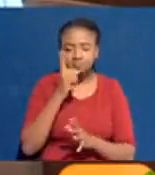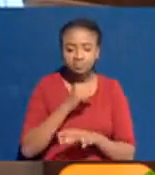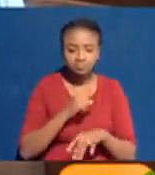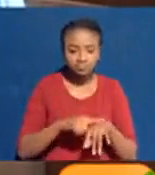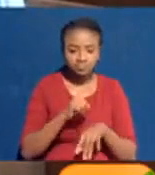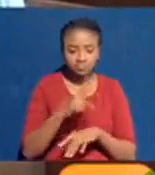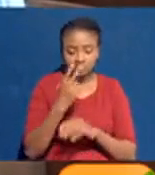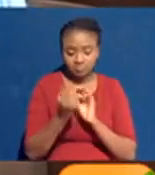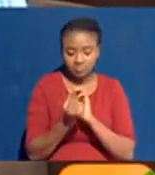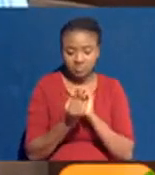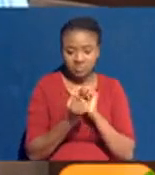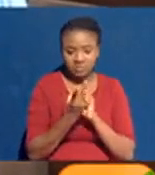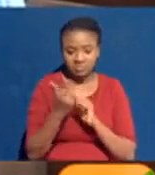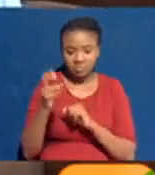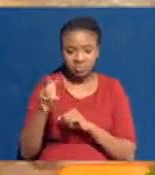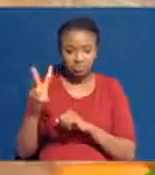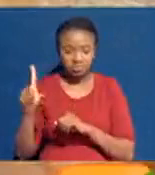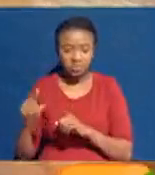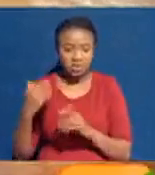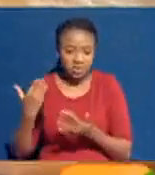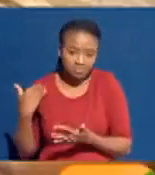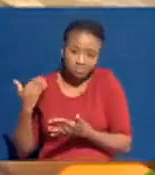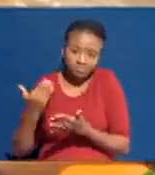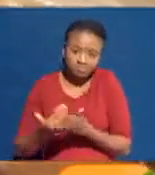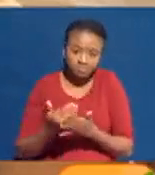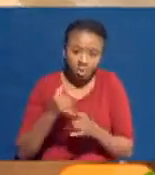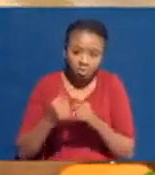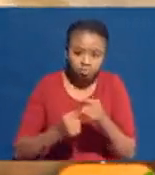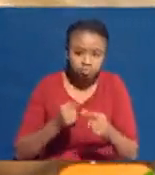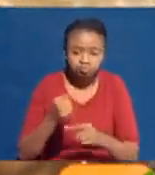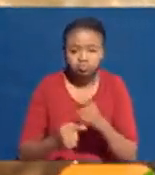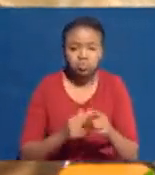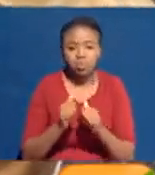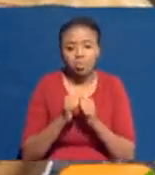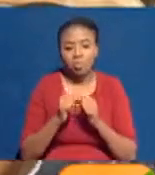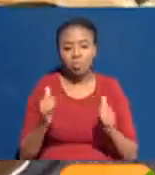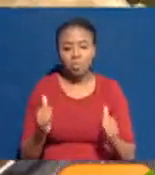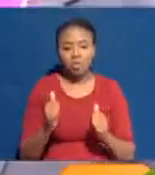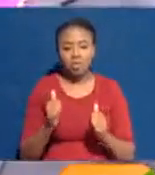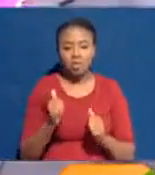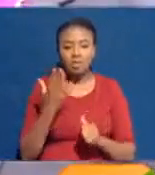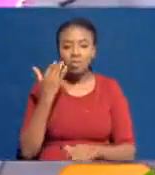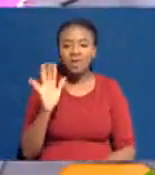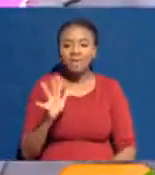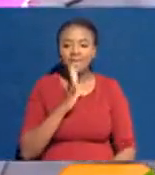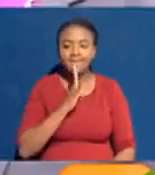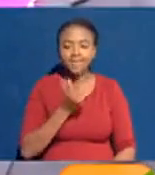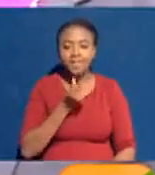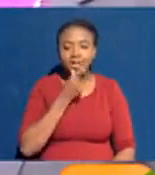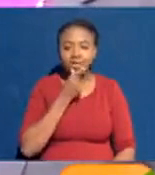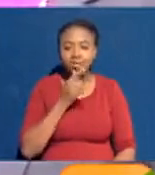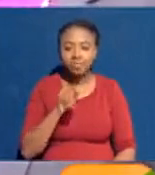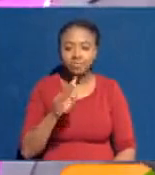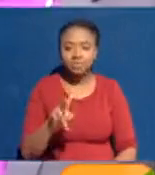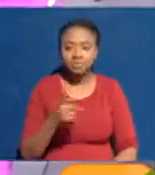December 2021 and has risen through the ranks to be a frontrunner in dholuo TV broadcasting in the